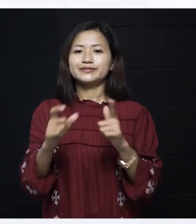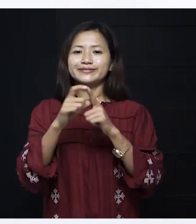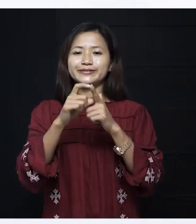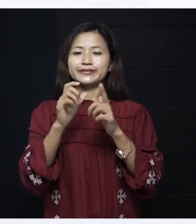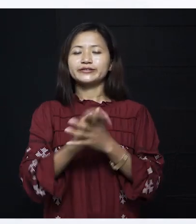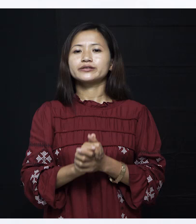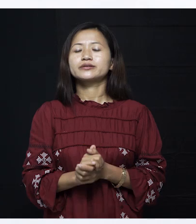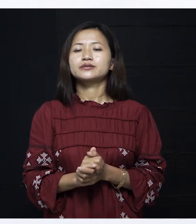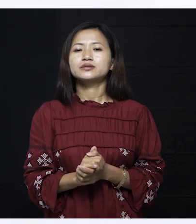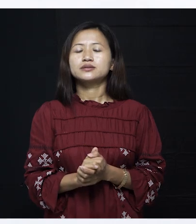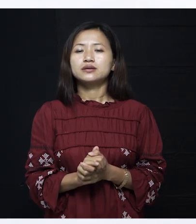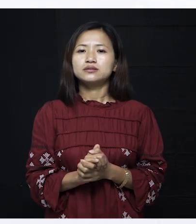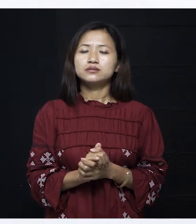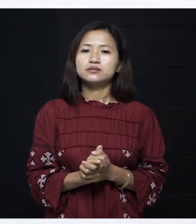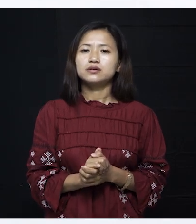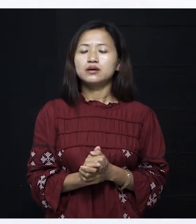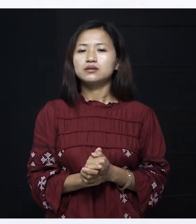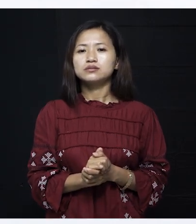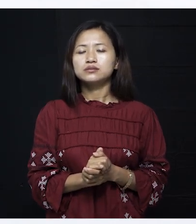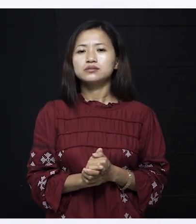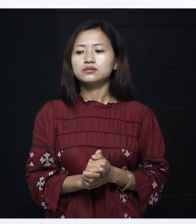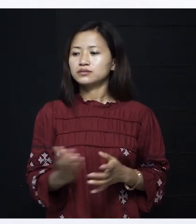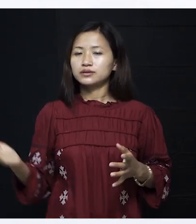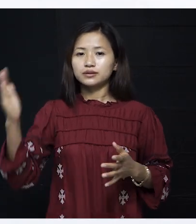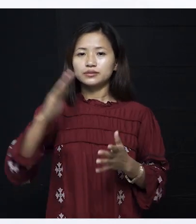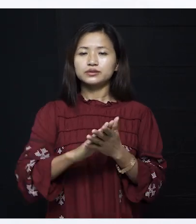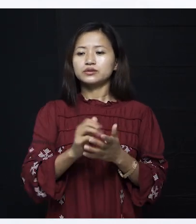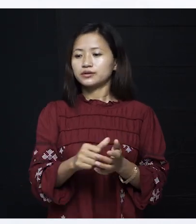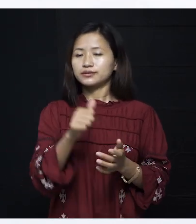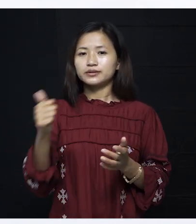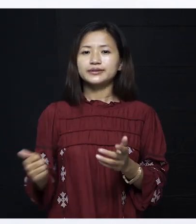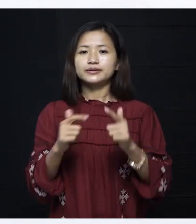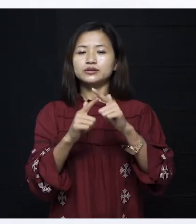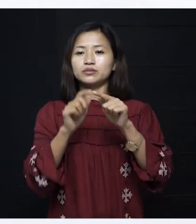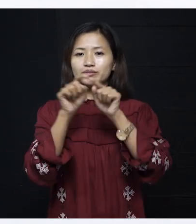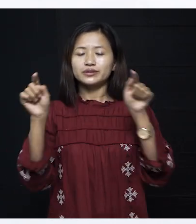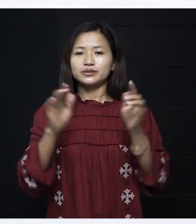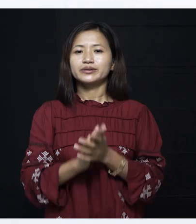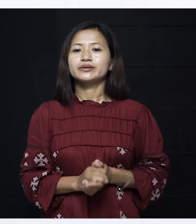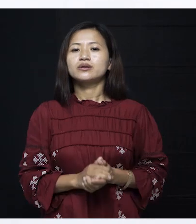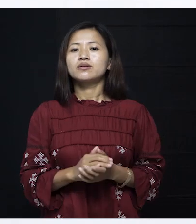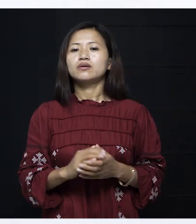population density, okay? Then coming to, we have another topic which is called